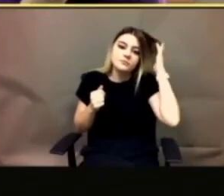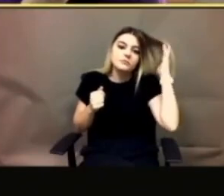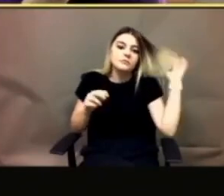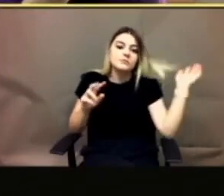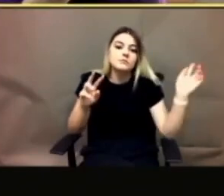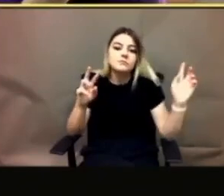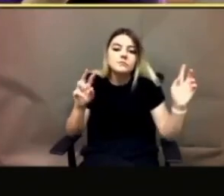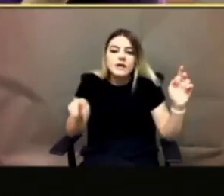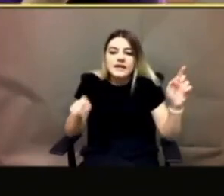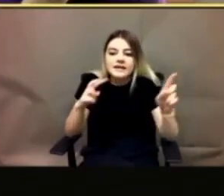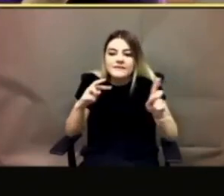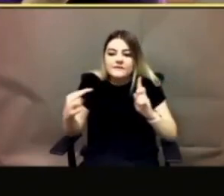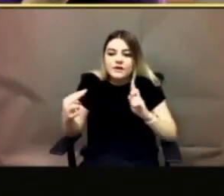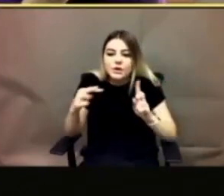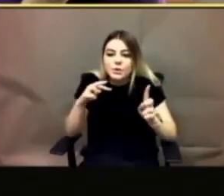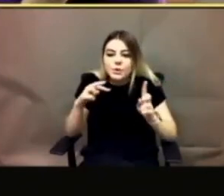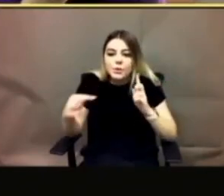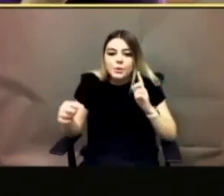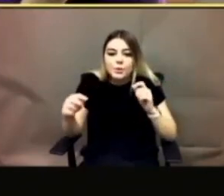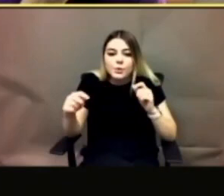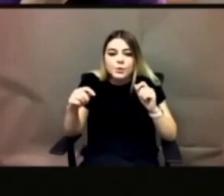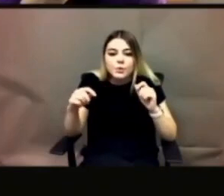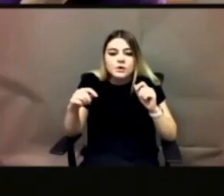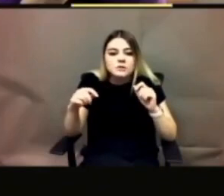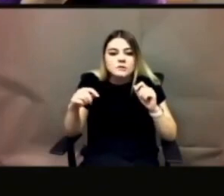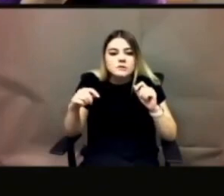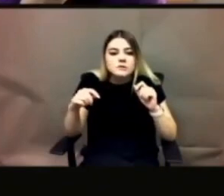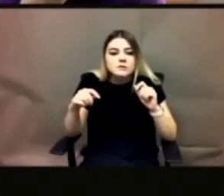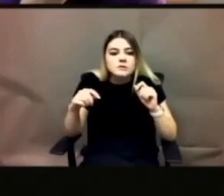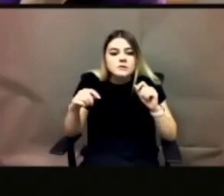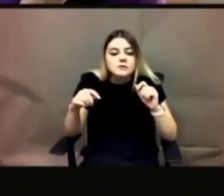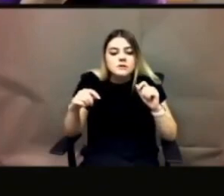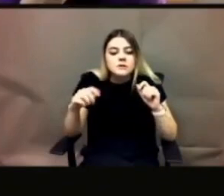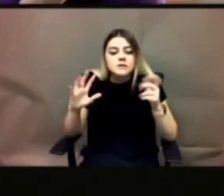with that slideshow button, Yeah, it's because top it's right.